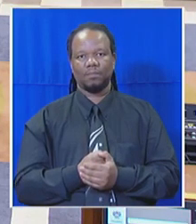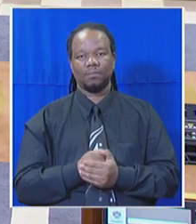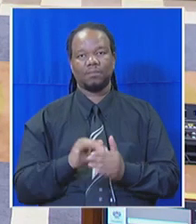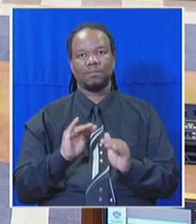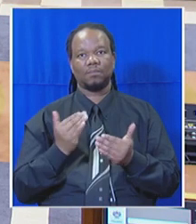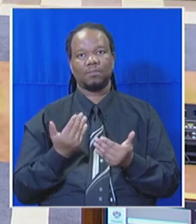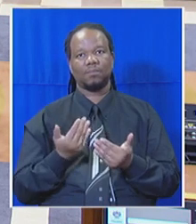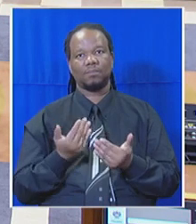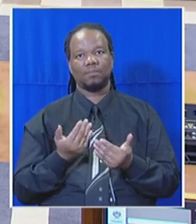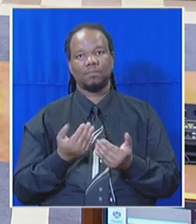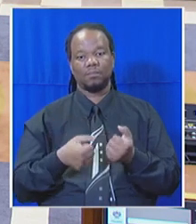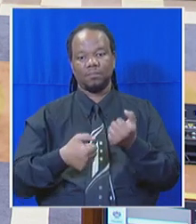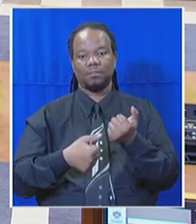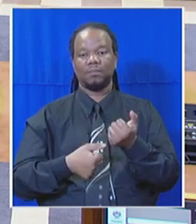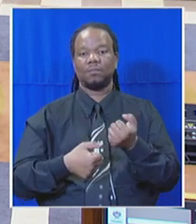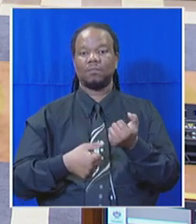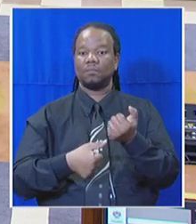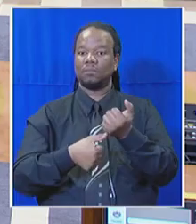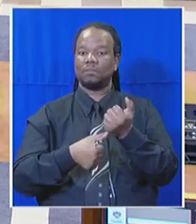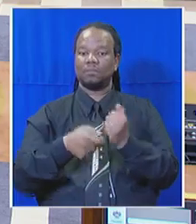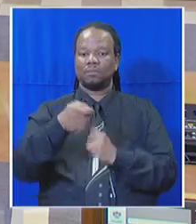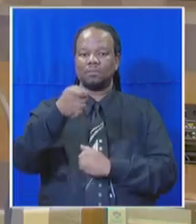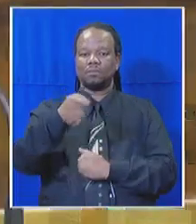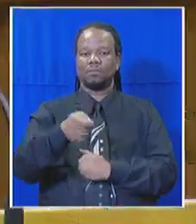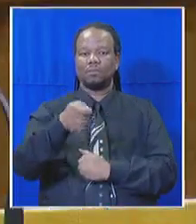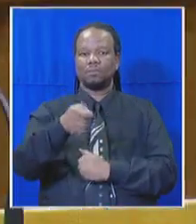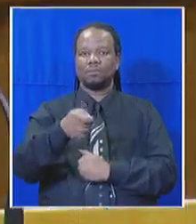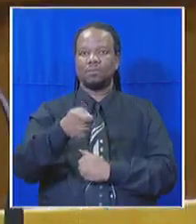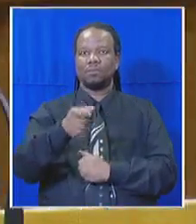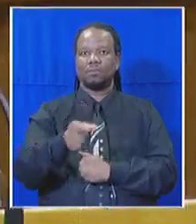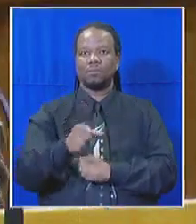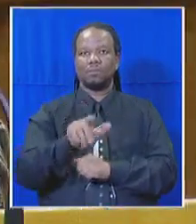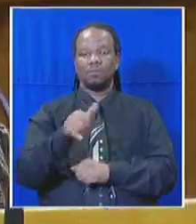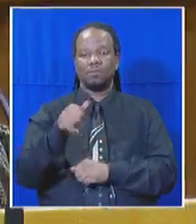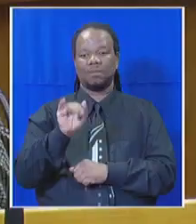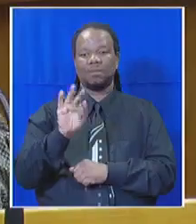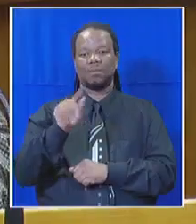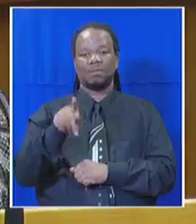Honorable Chairperson, Deputy Speaker, the